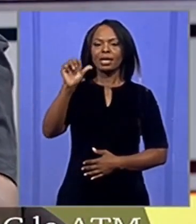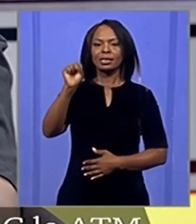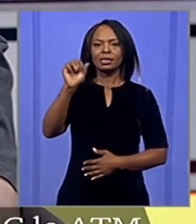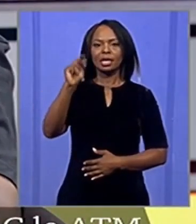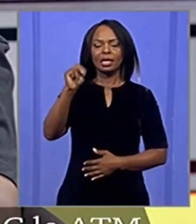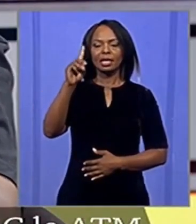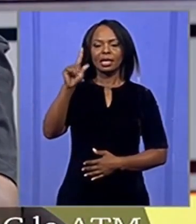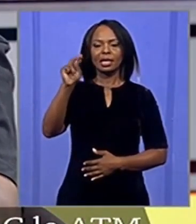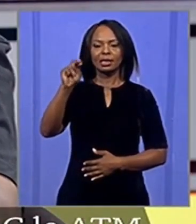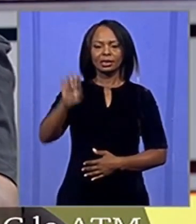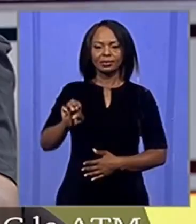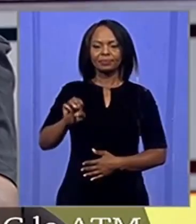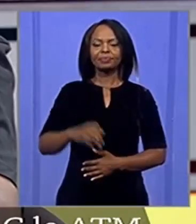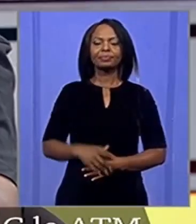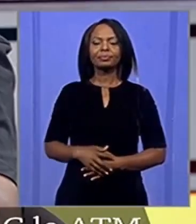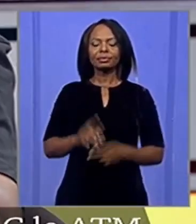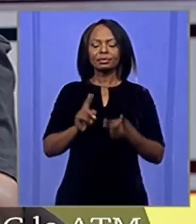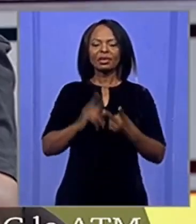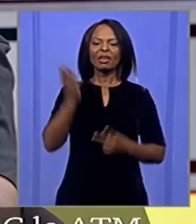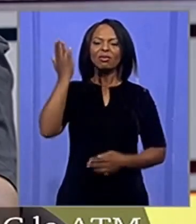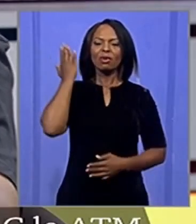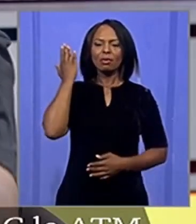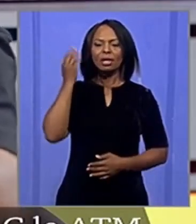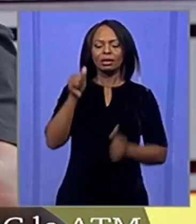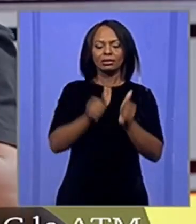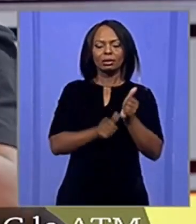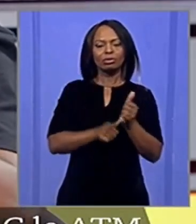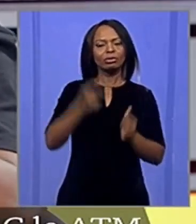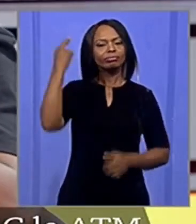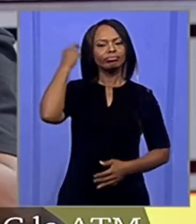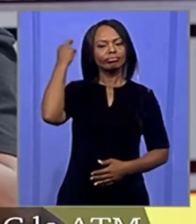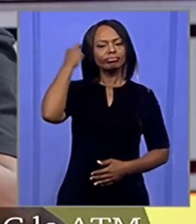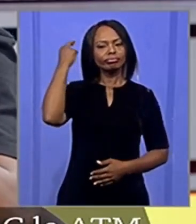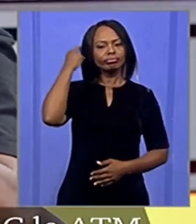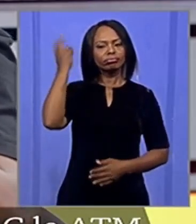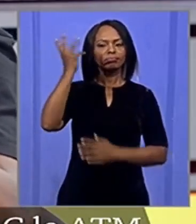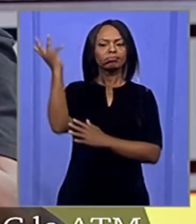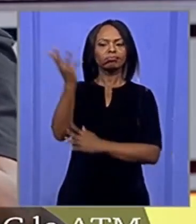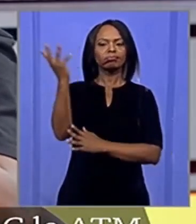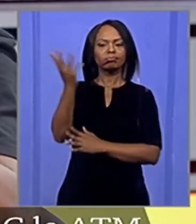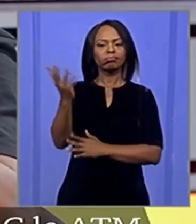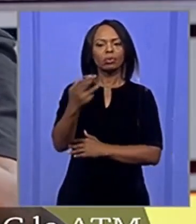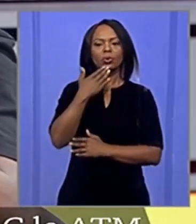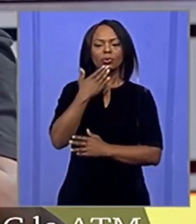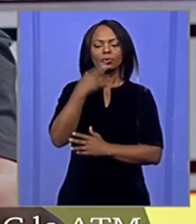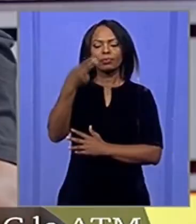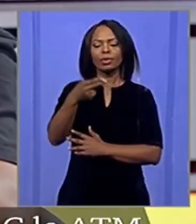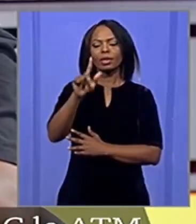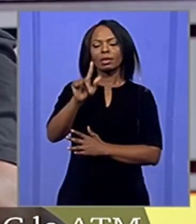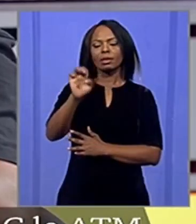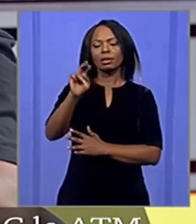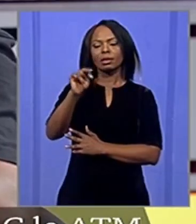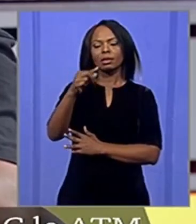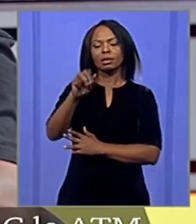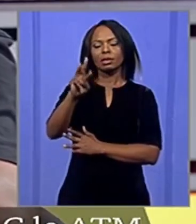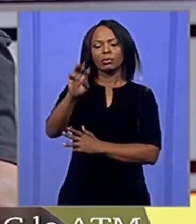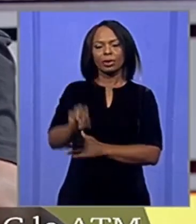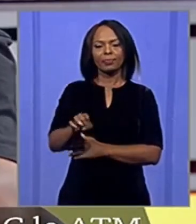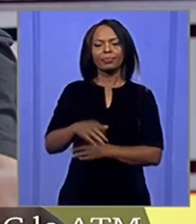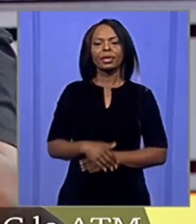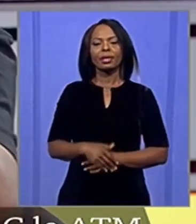the former Deputy Secretary General Klengwem Kalipi, and then we have sent back